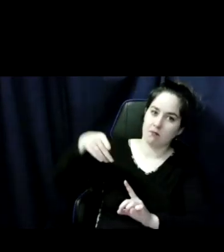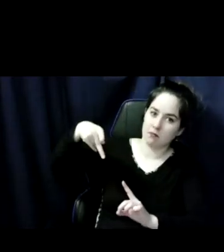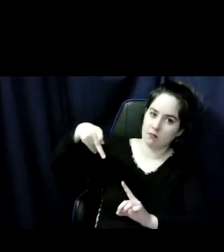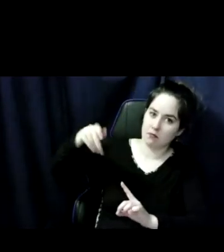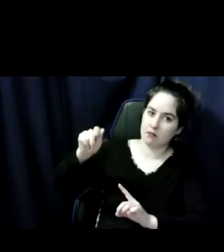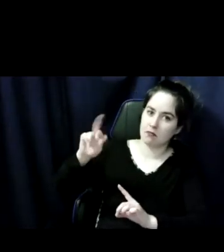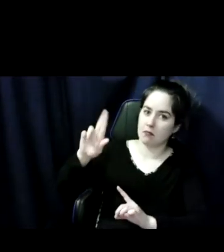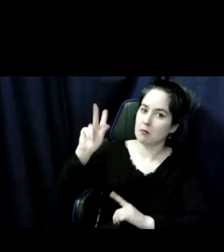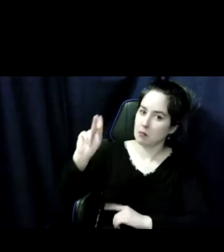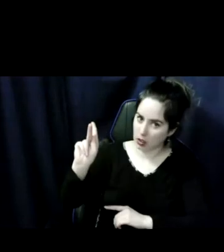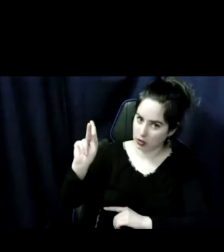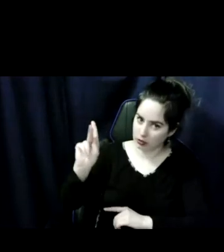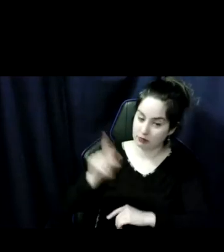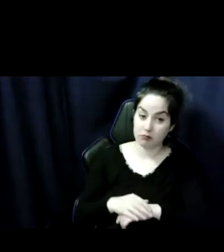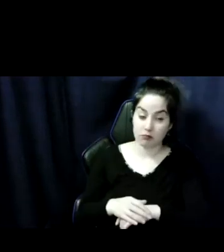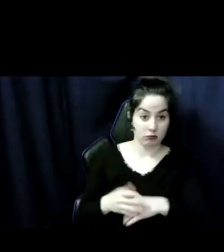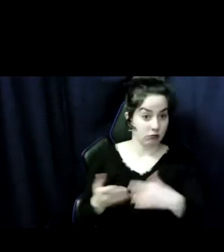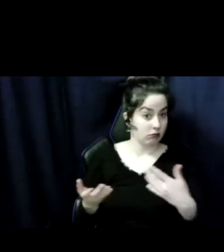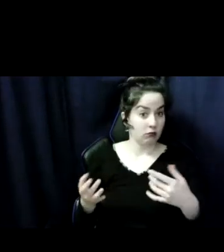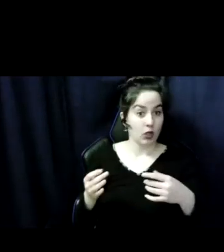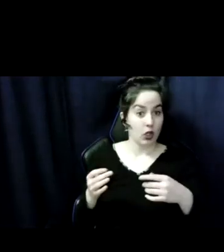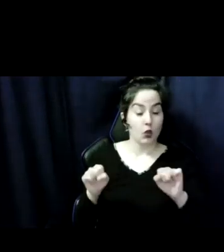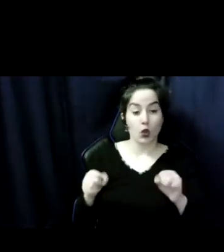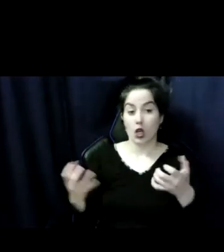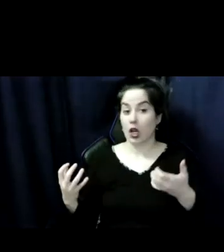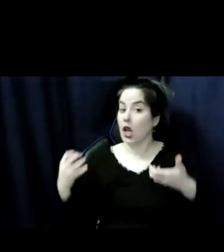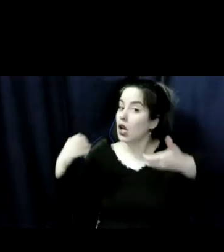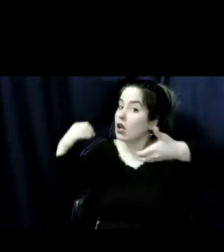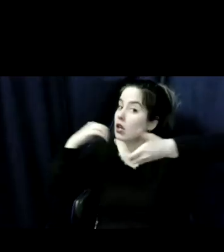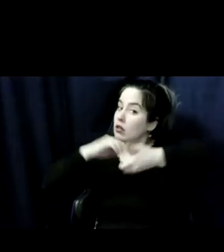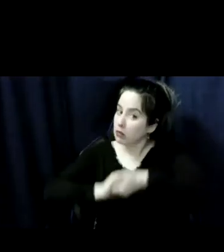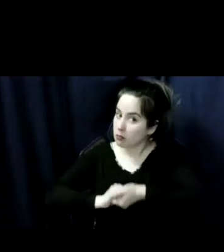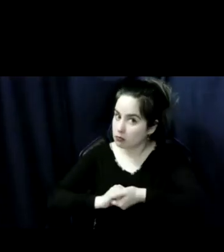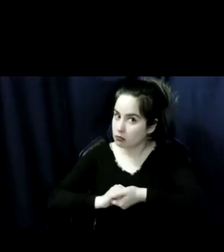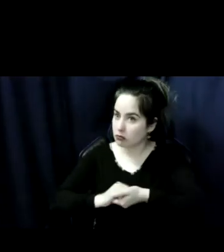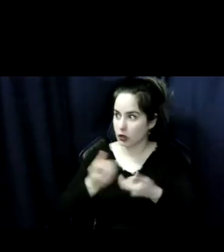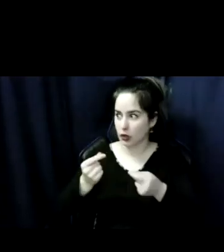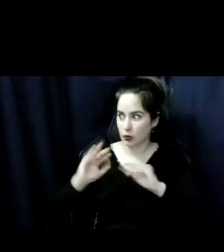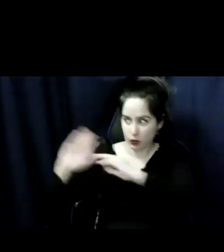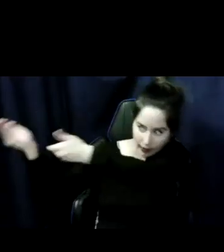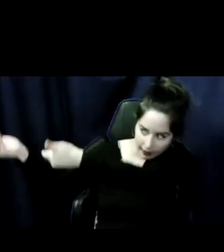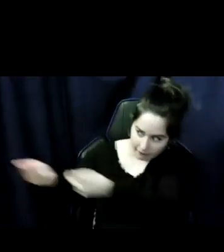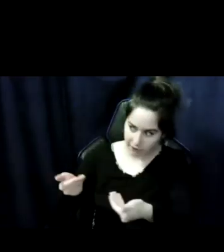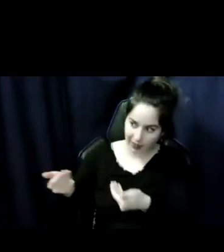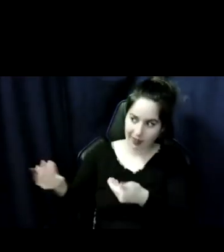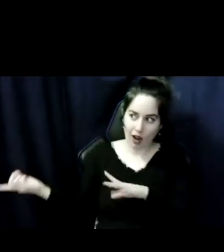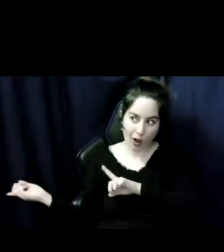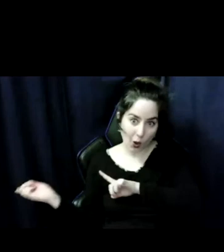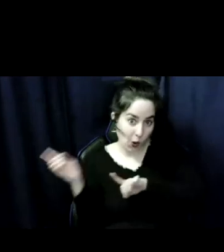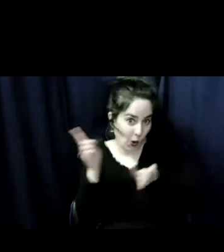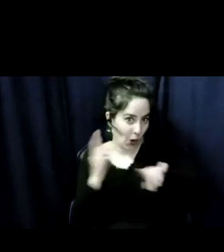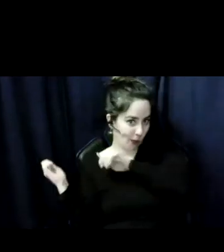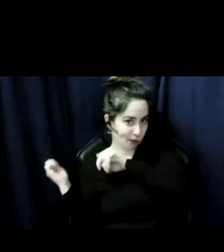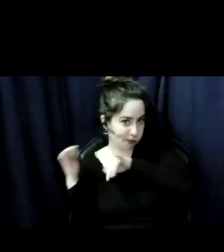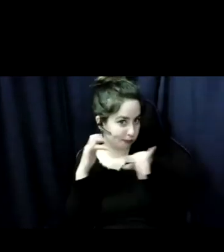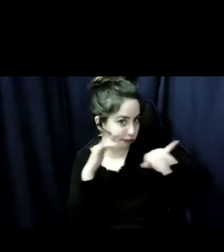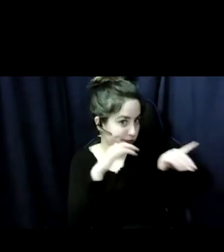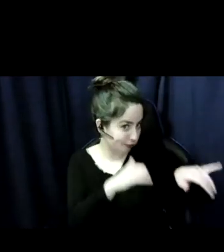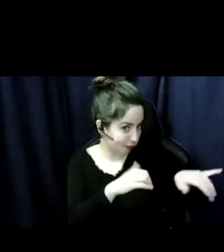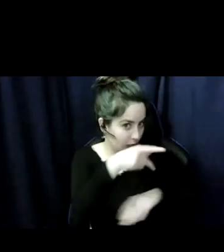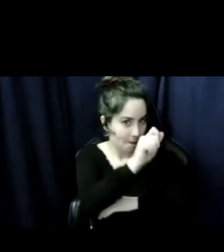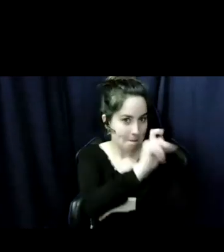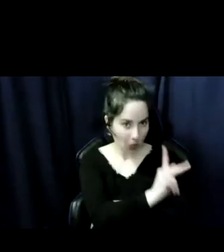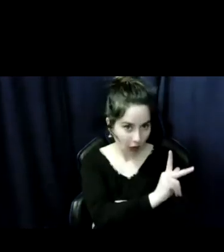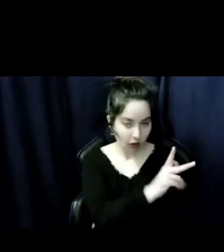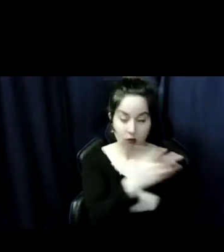You can certainly collaborate with schools to invite folks to come to the park. Maybe you want to